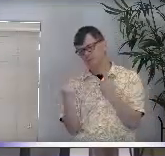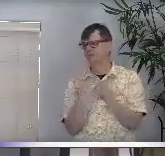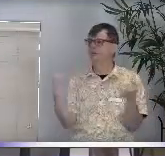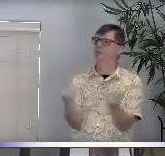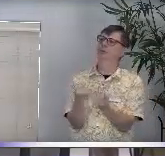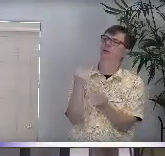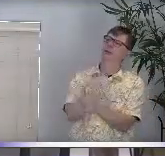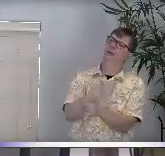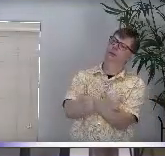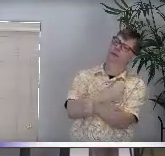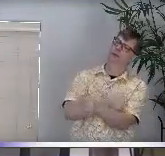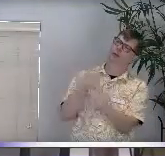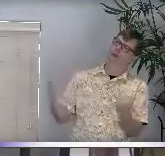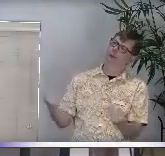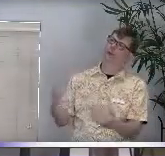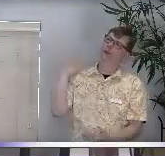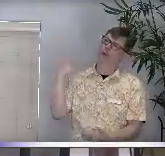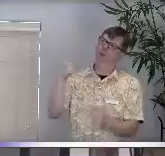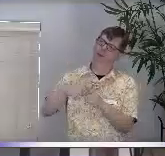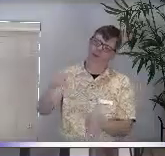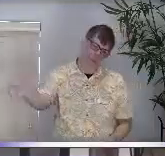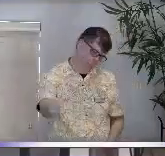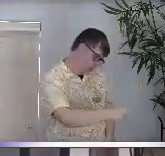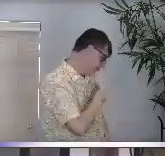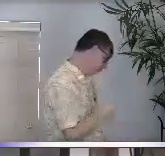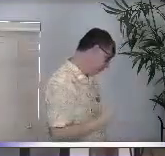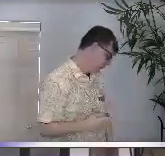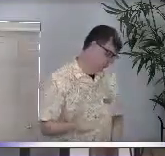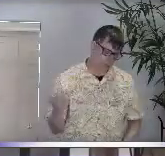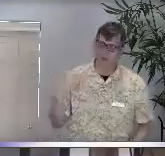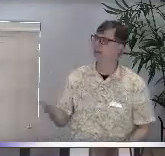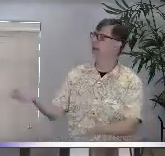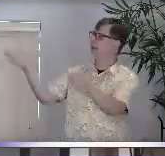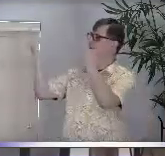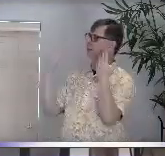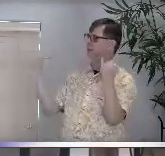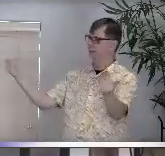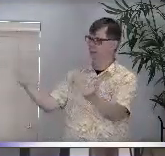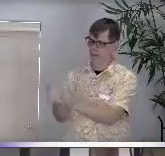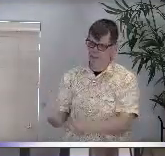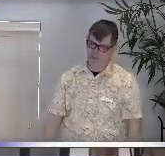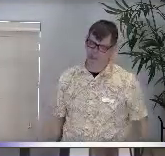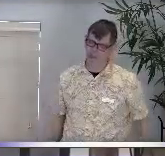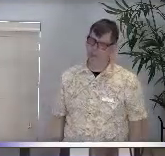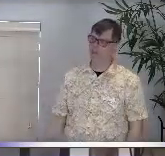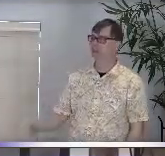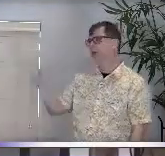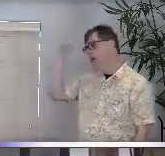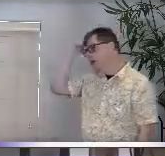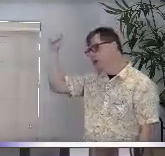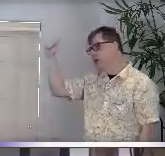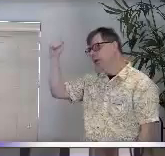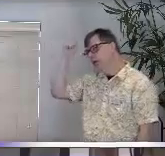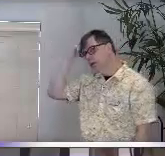our conditioning, what's happened to us, how we've come about it. Sue introduced us to this idea yesterday of the brain. And